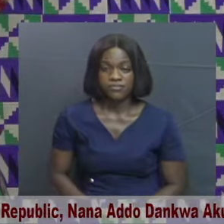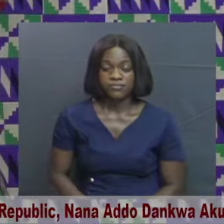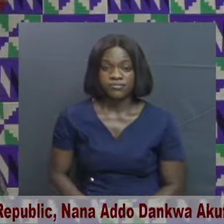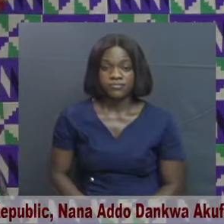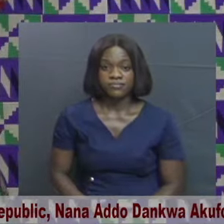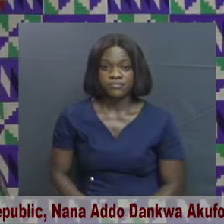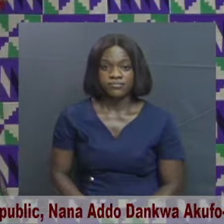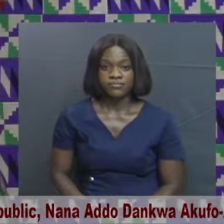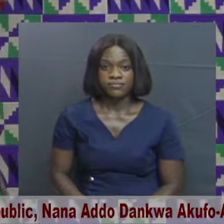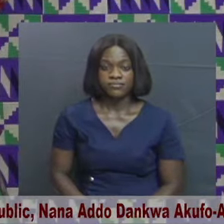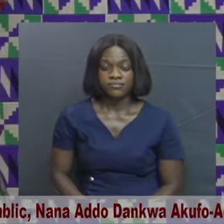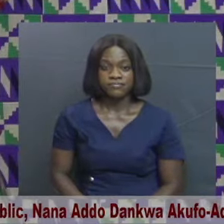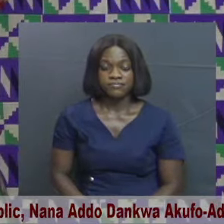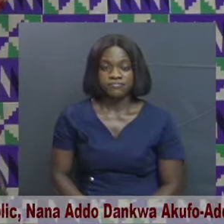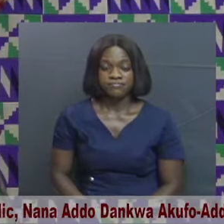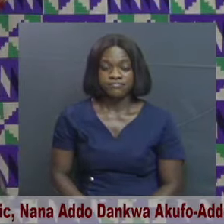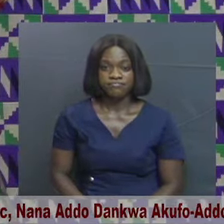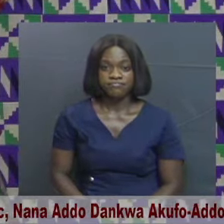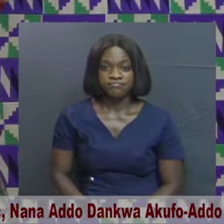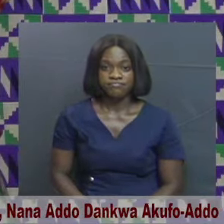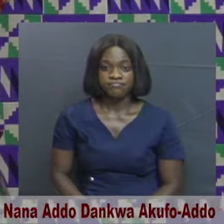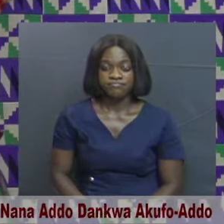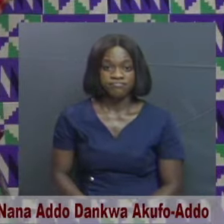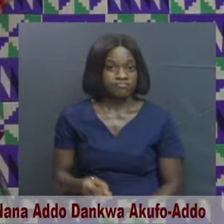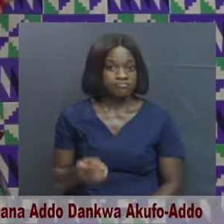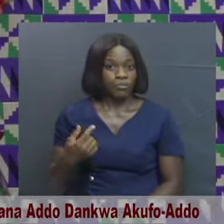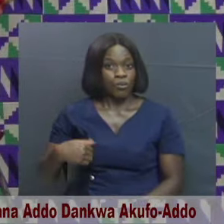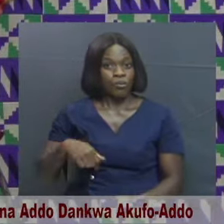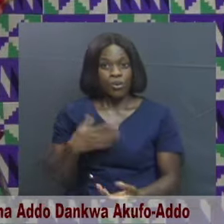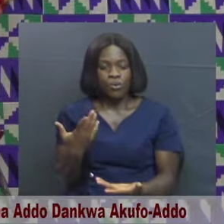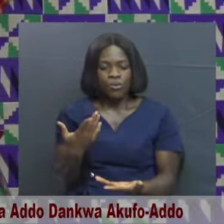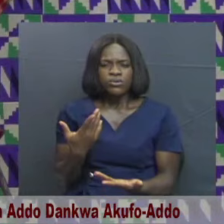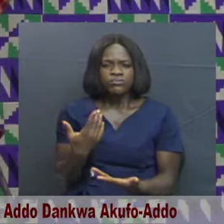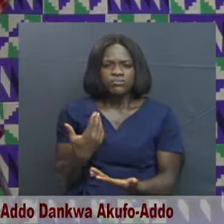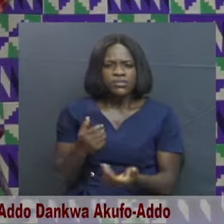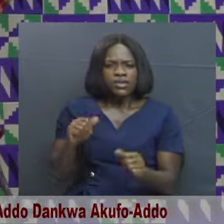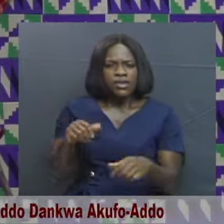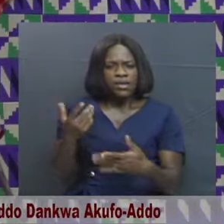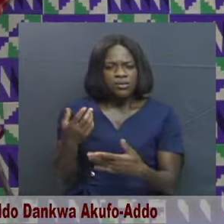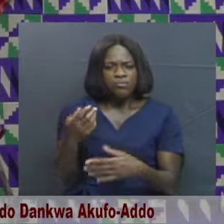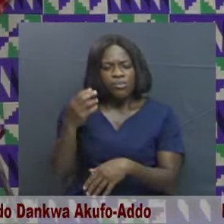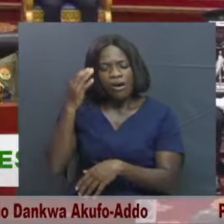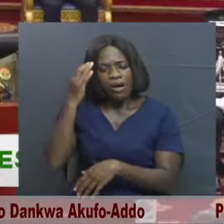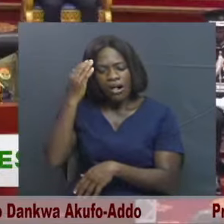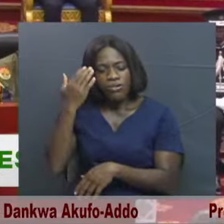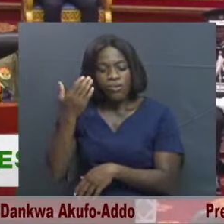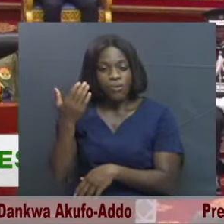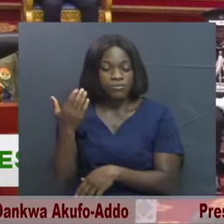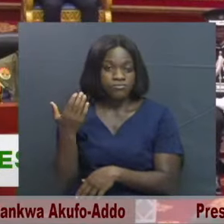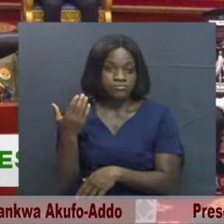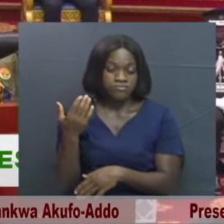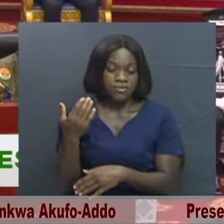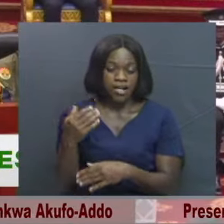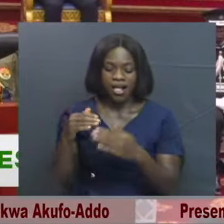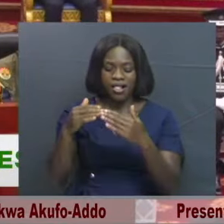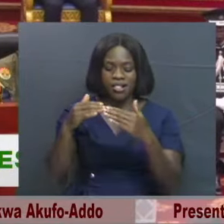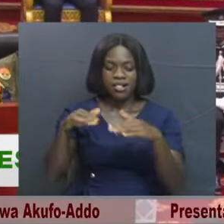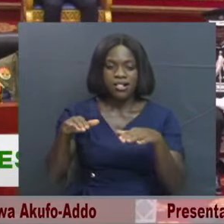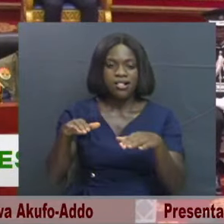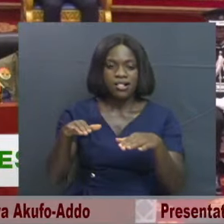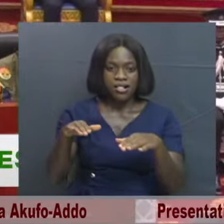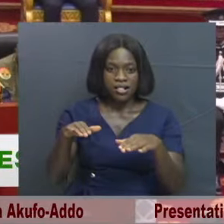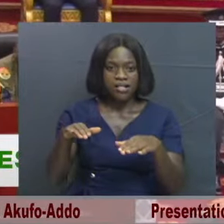available Mr Speaker having determined the large scale commercial farming is the easiest way to achieve our set goal of